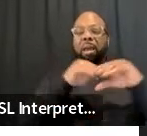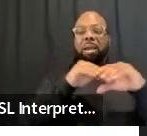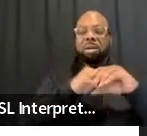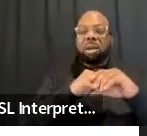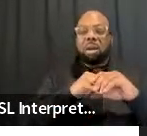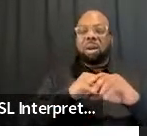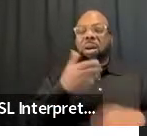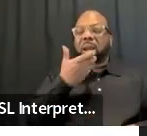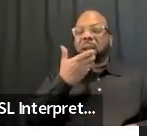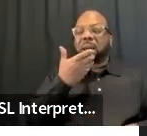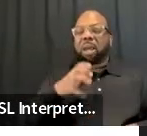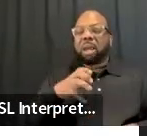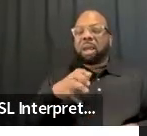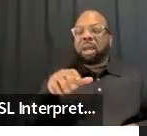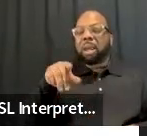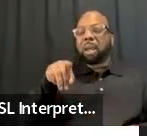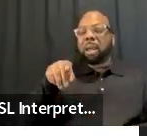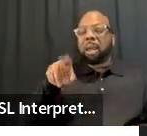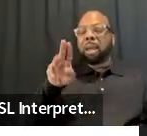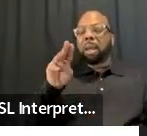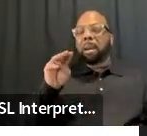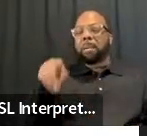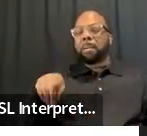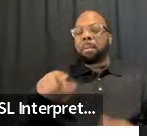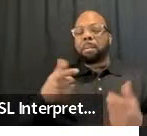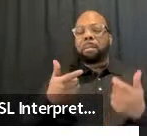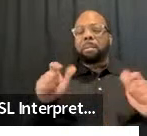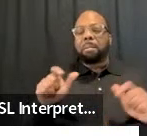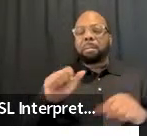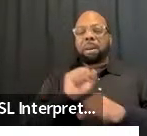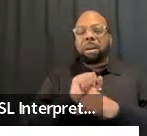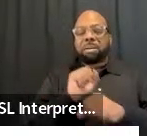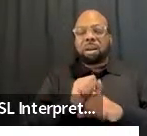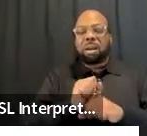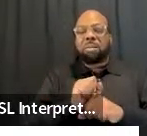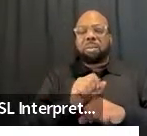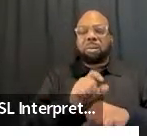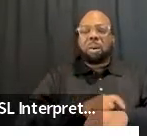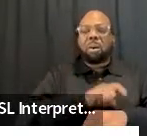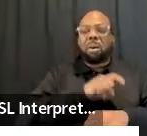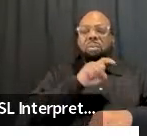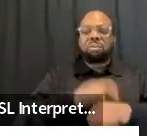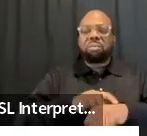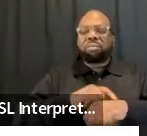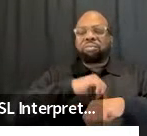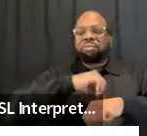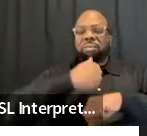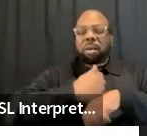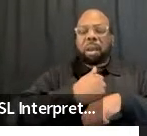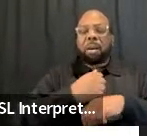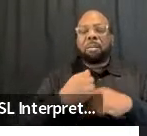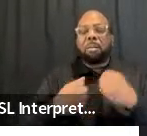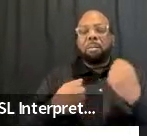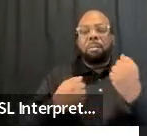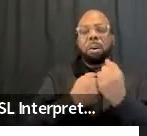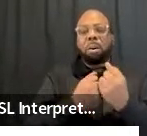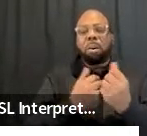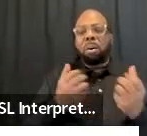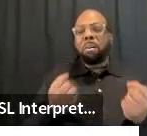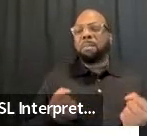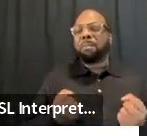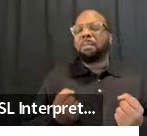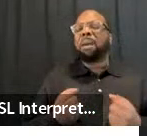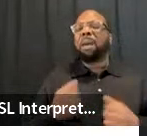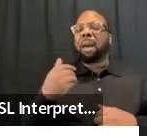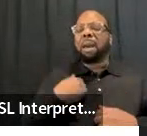pumps. This is a big task, and it's going to take a long time. But to support that task, there are many resources out there. One